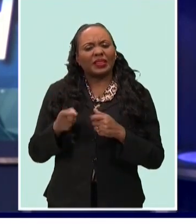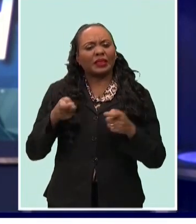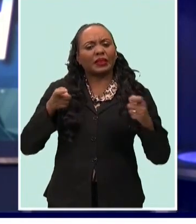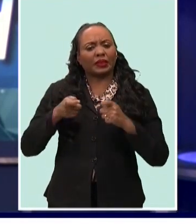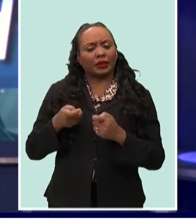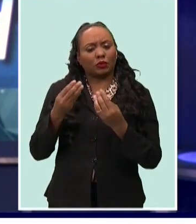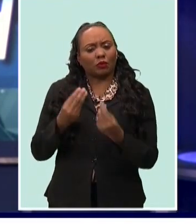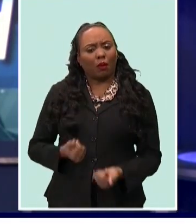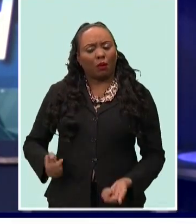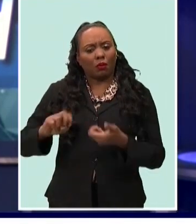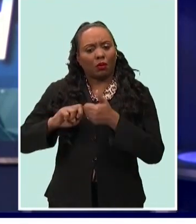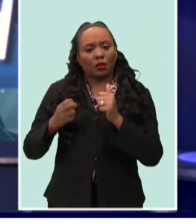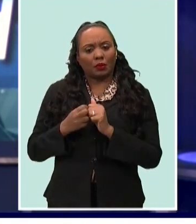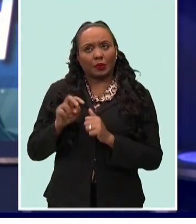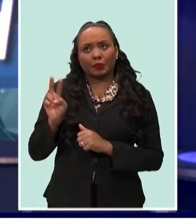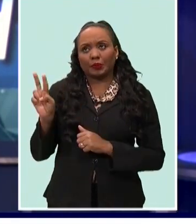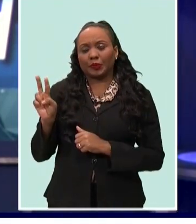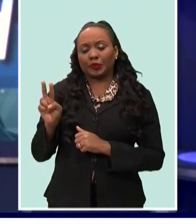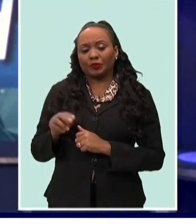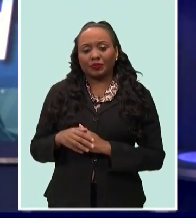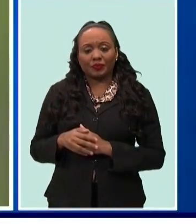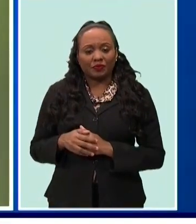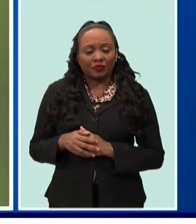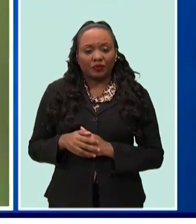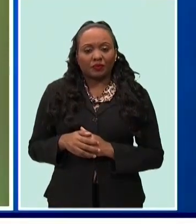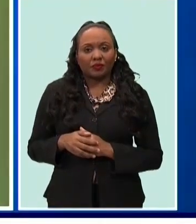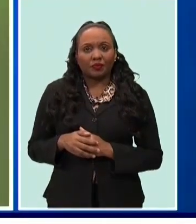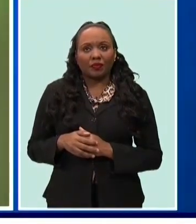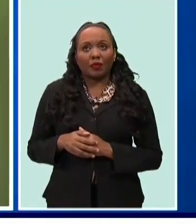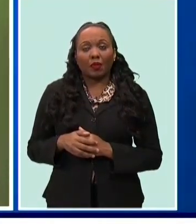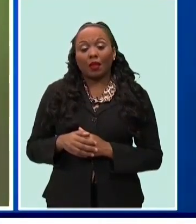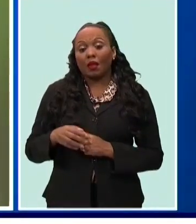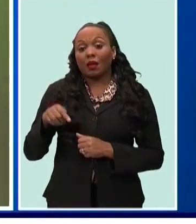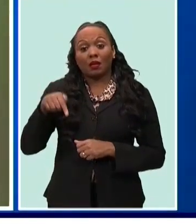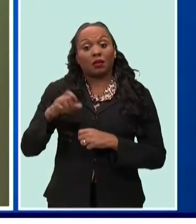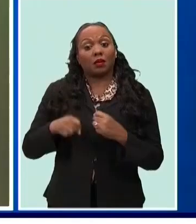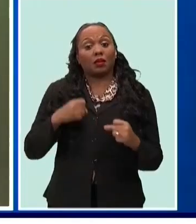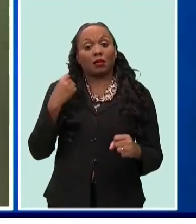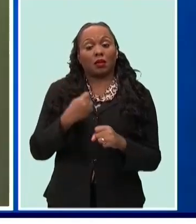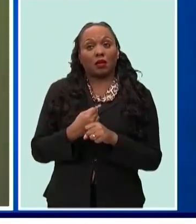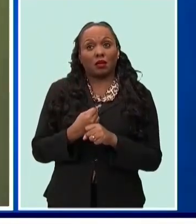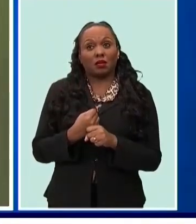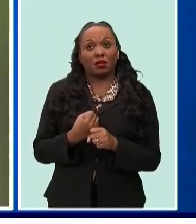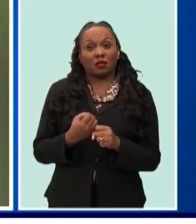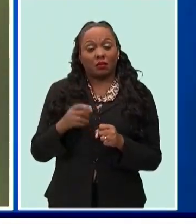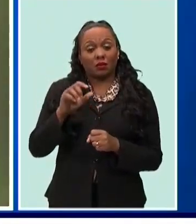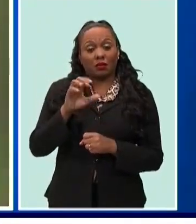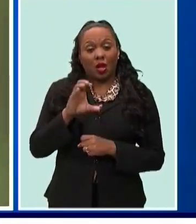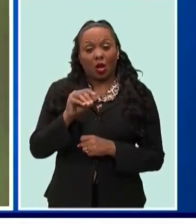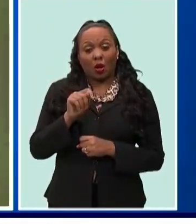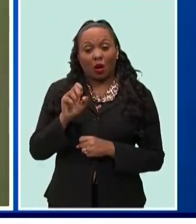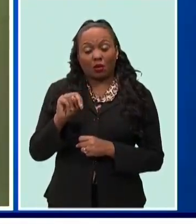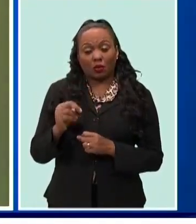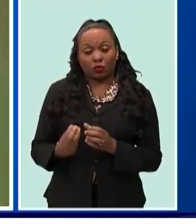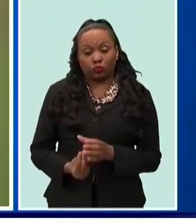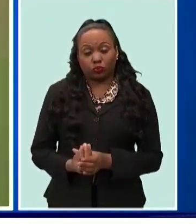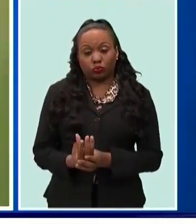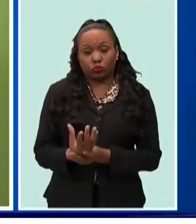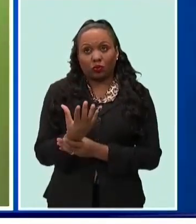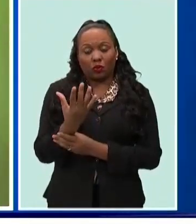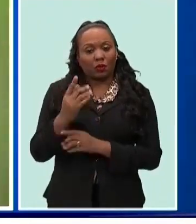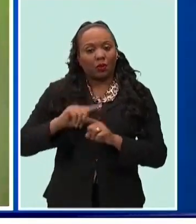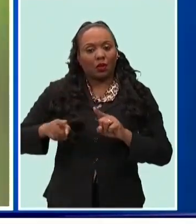them. Our Sean Farrell reports. This year's cotton harvest is being hampered by a perennial problem, cow